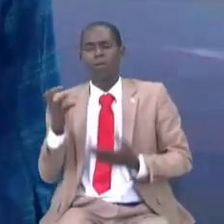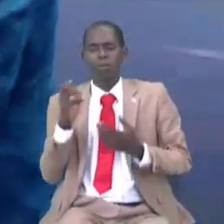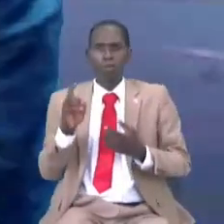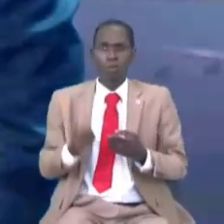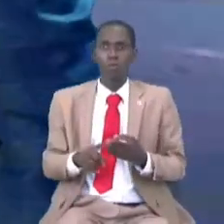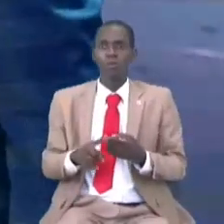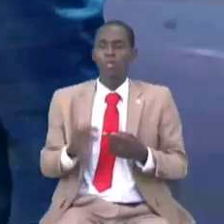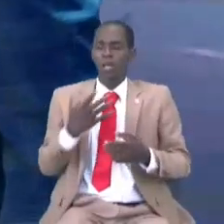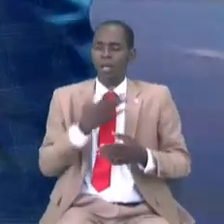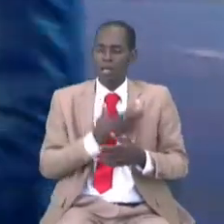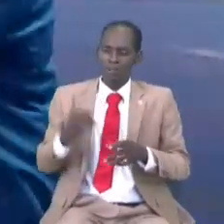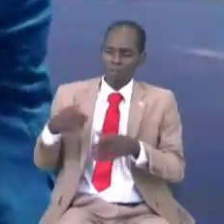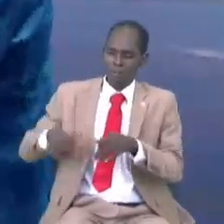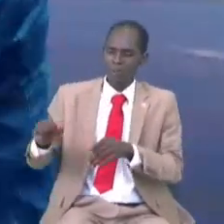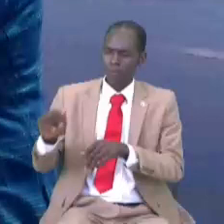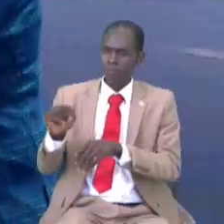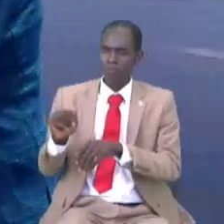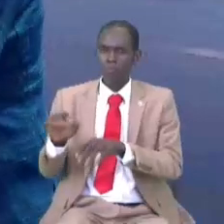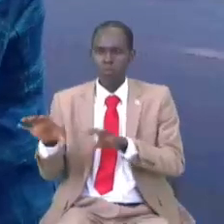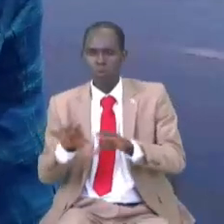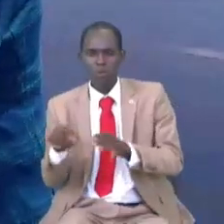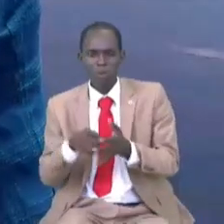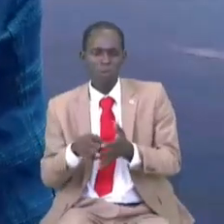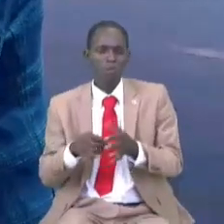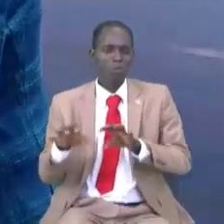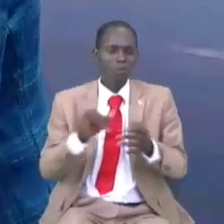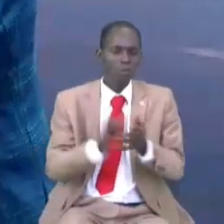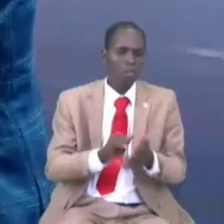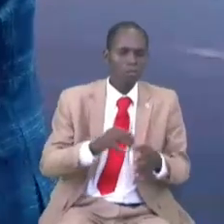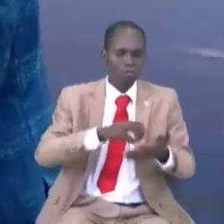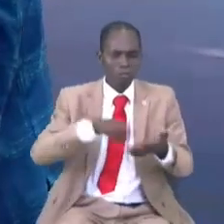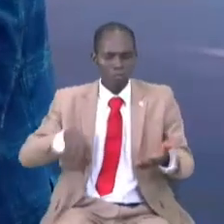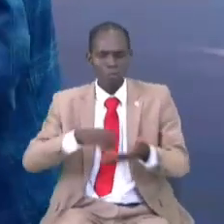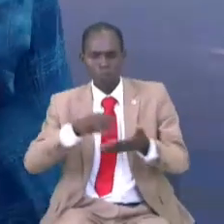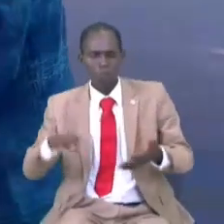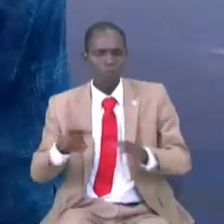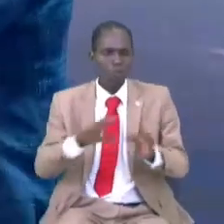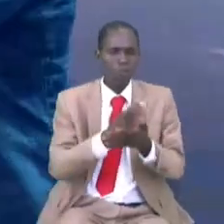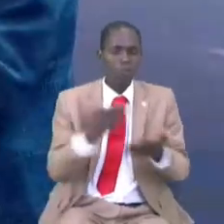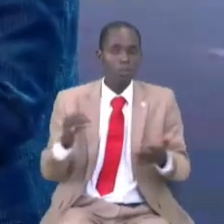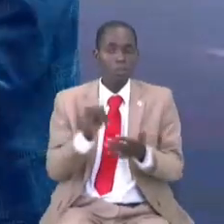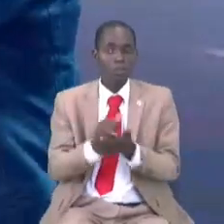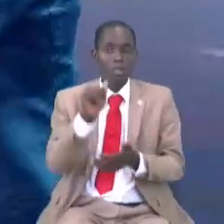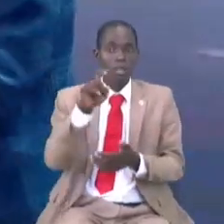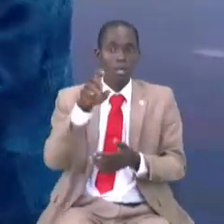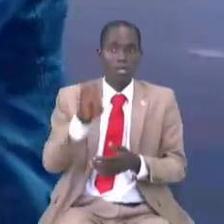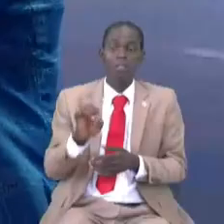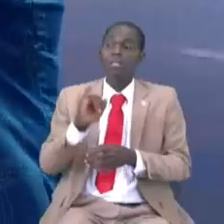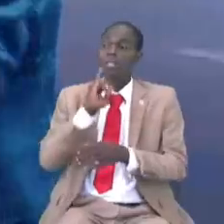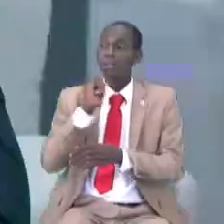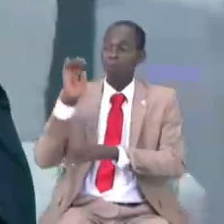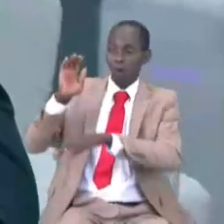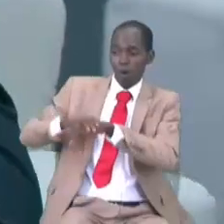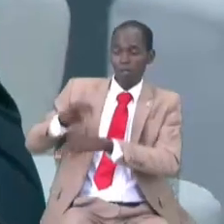that one. The axe is there. If the tree had any understanding, we know it doesn't have understanding, but